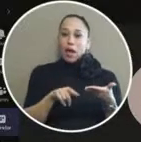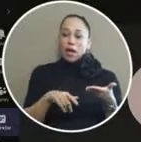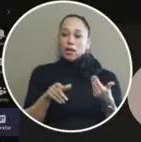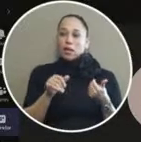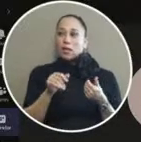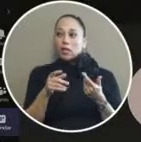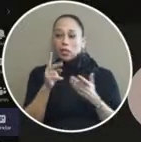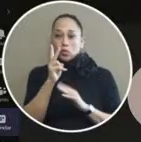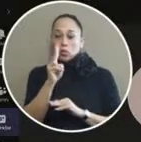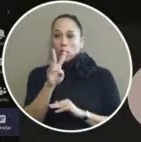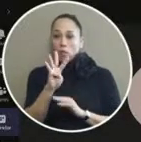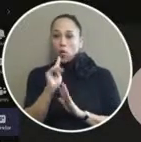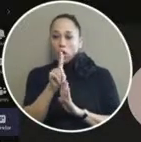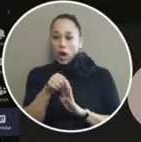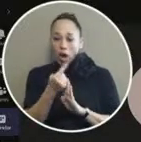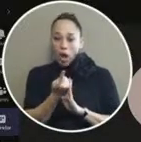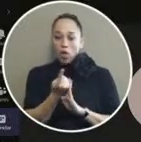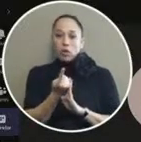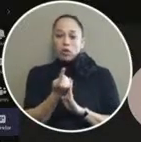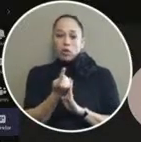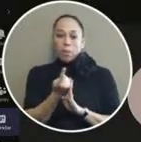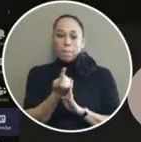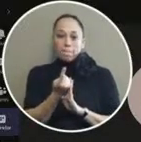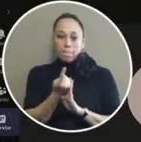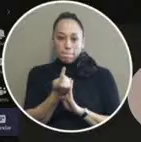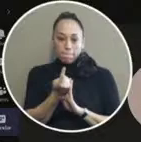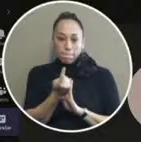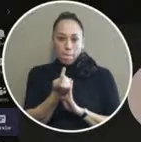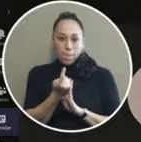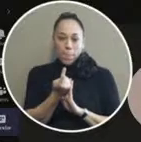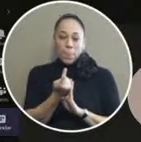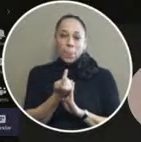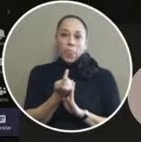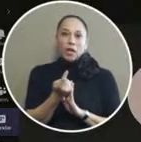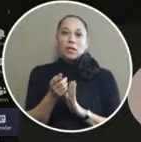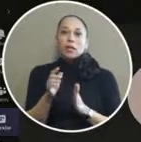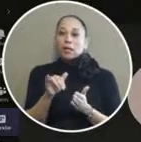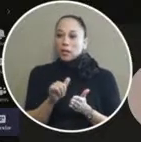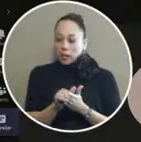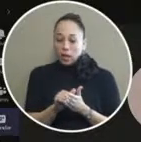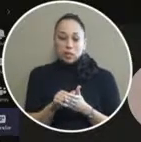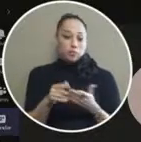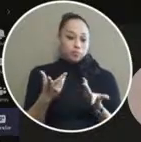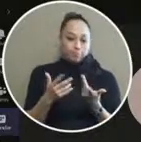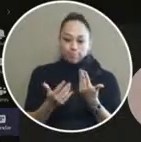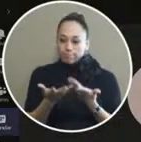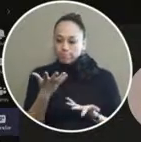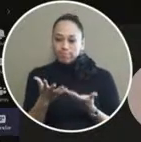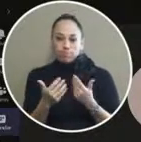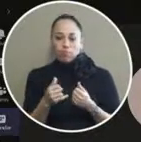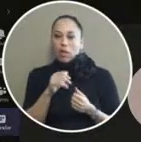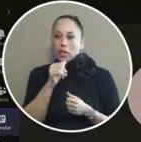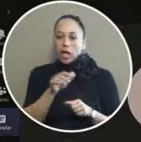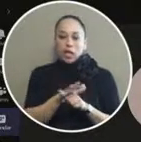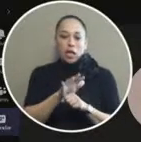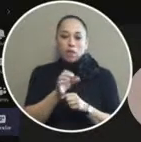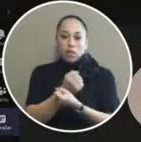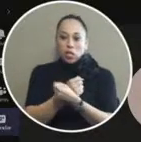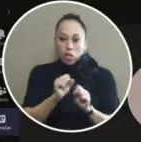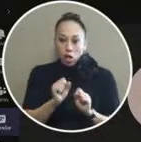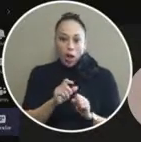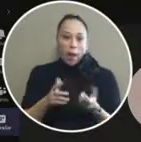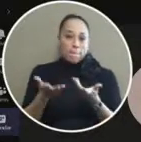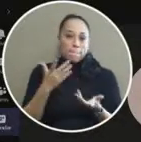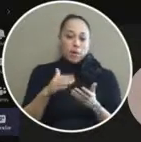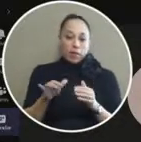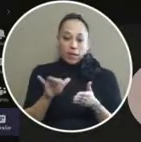around in a 24-hour time period will greatly enhance not only our sense of security and reduce the anxiety that people are experiencing